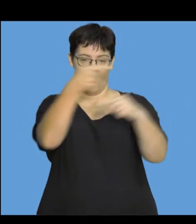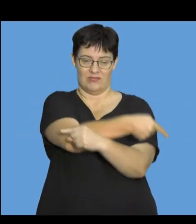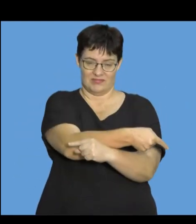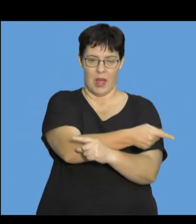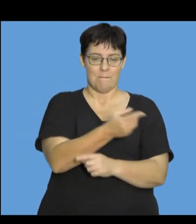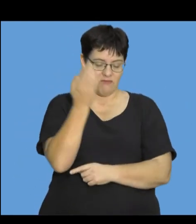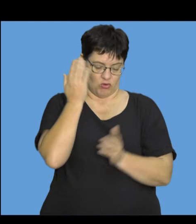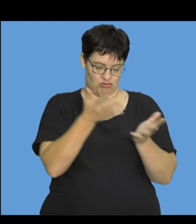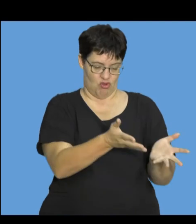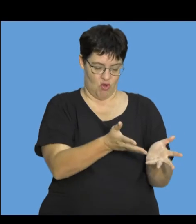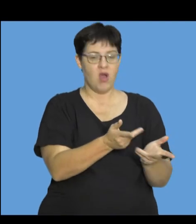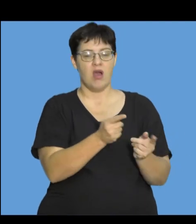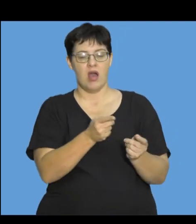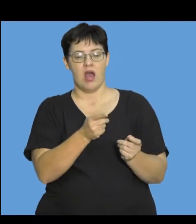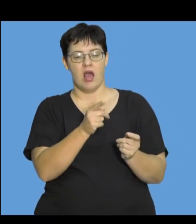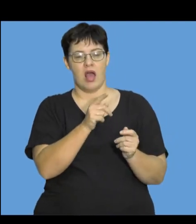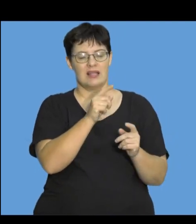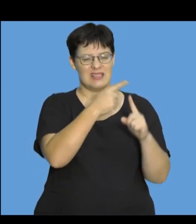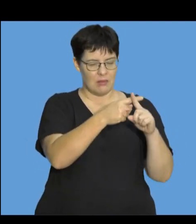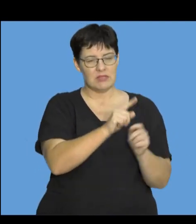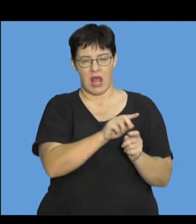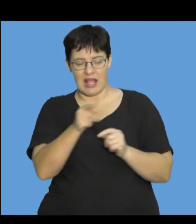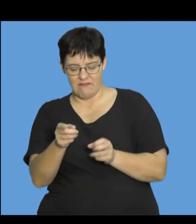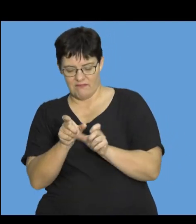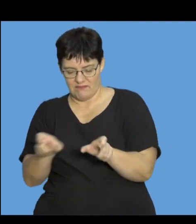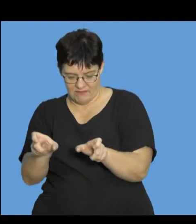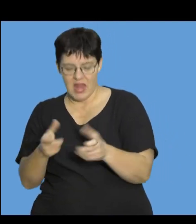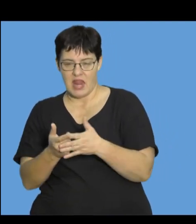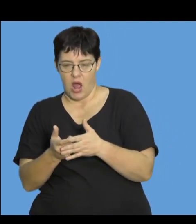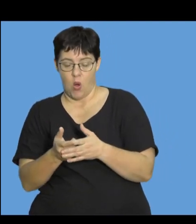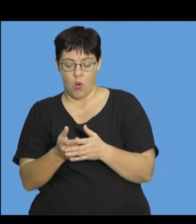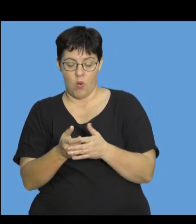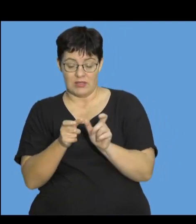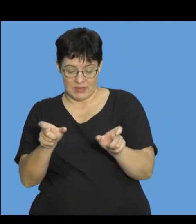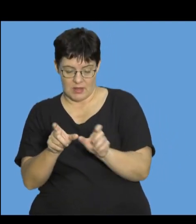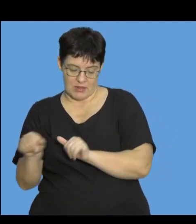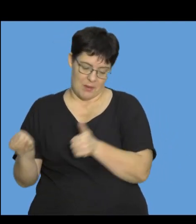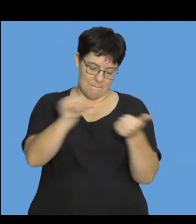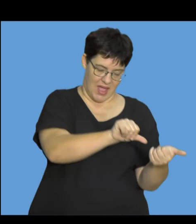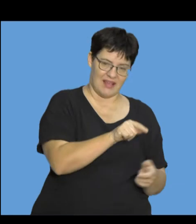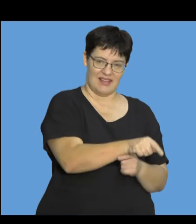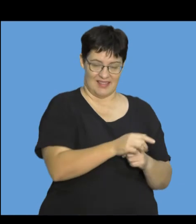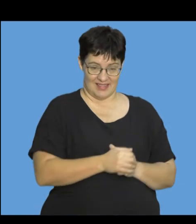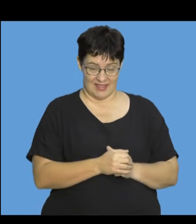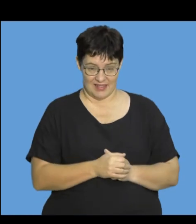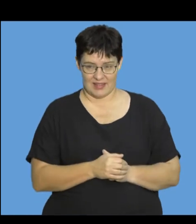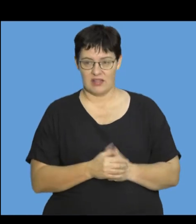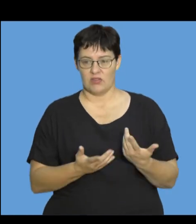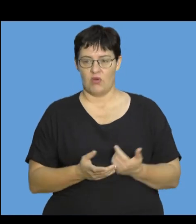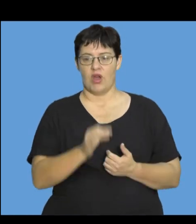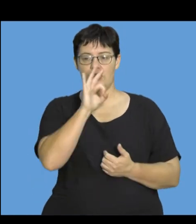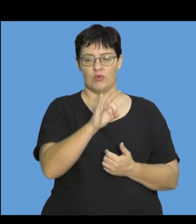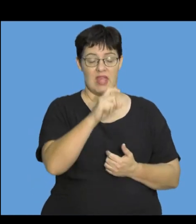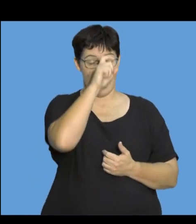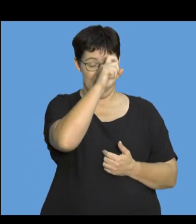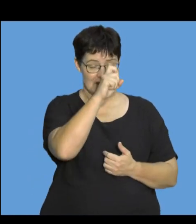about. So the very first thing that I'm going to do here is to split this, which is 3 to the exponent of x